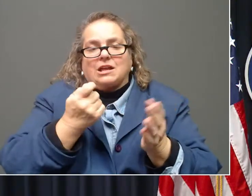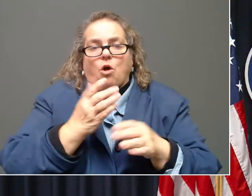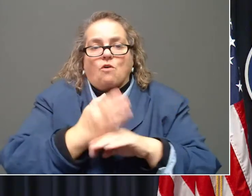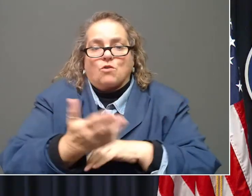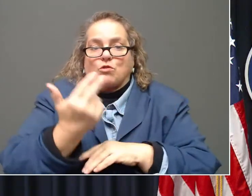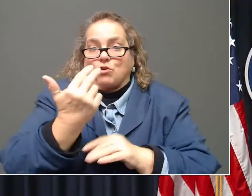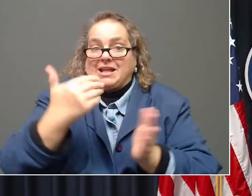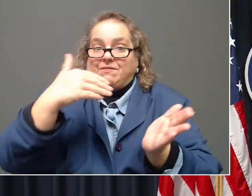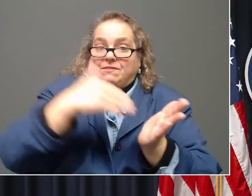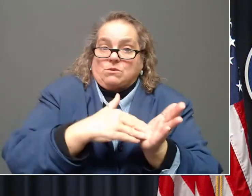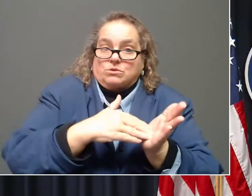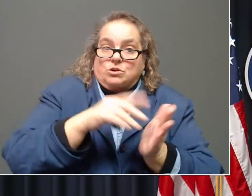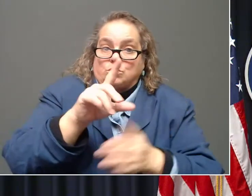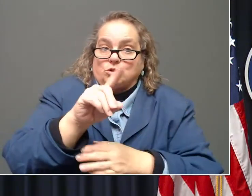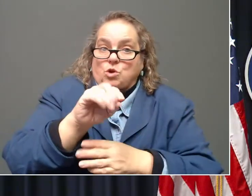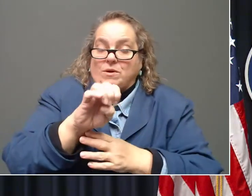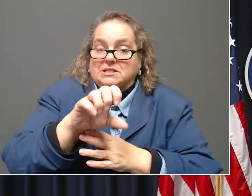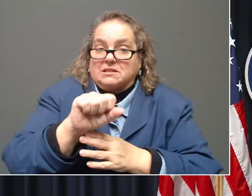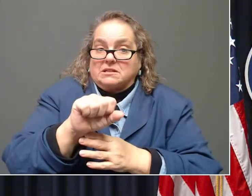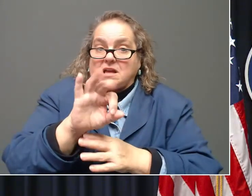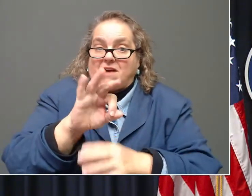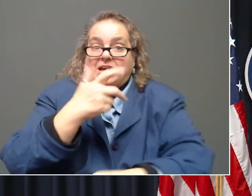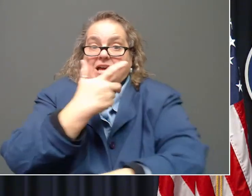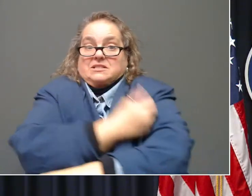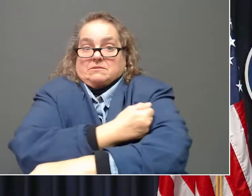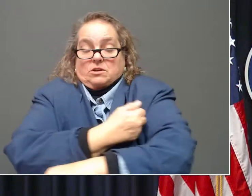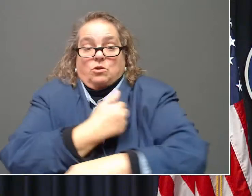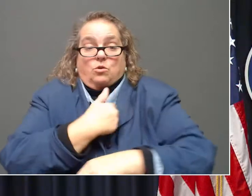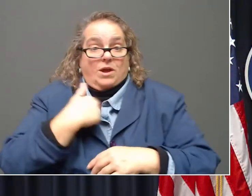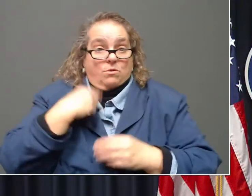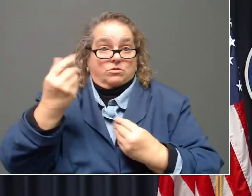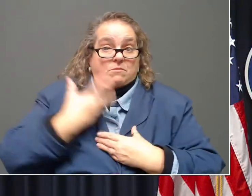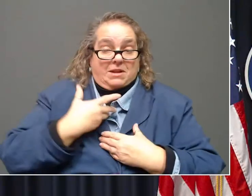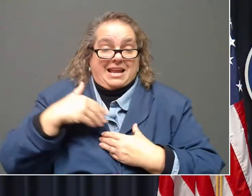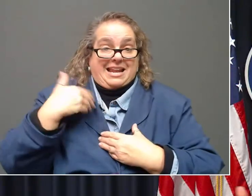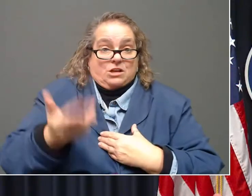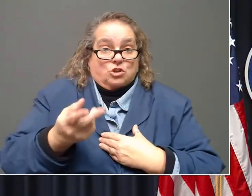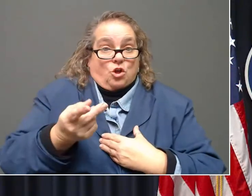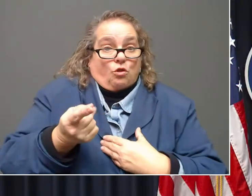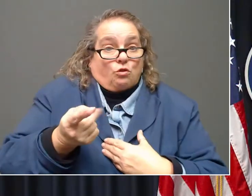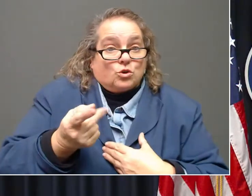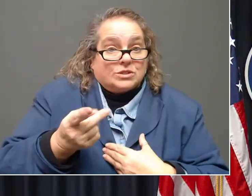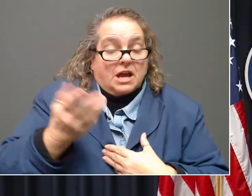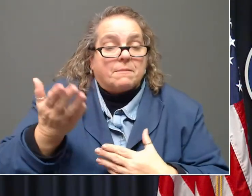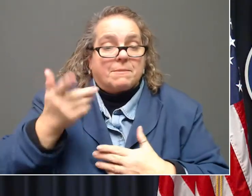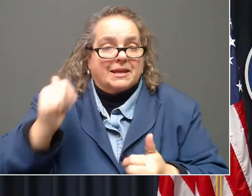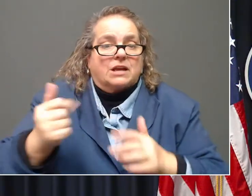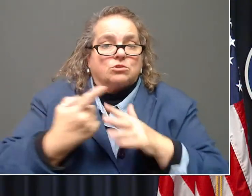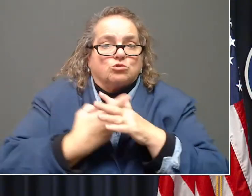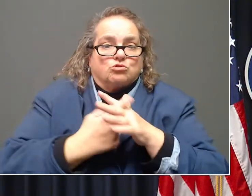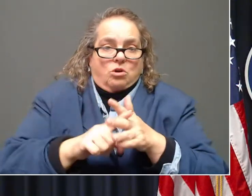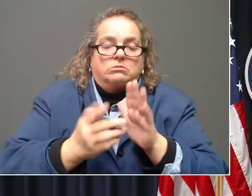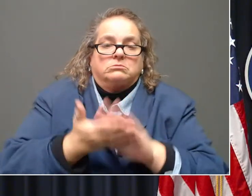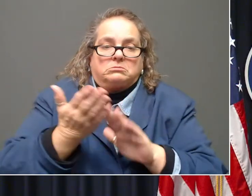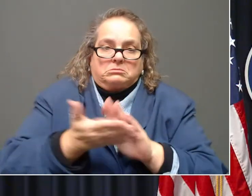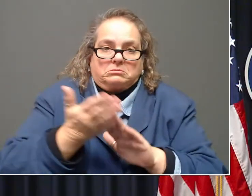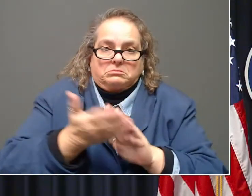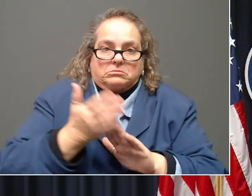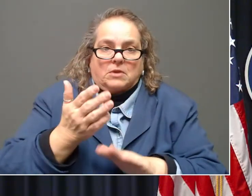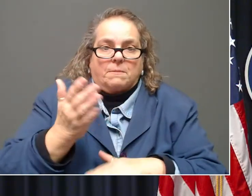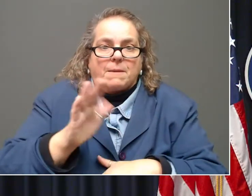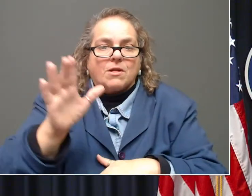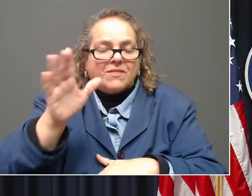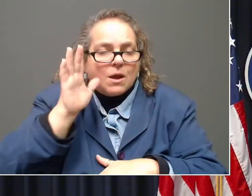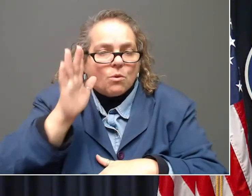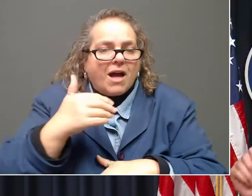pharmacies operating under the Good Neighbor brand will be the other ones. And they may be named other local names. They're all independent